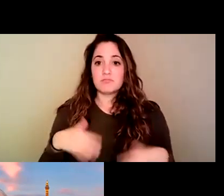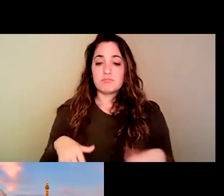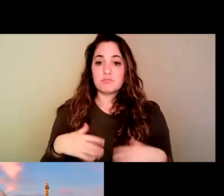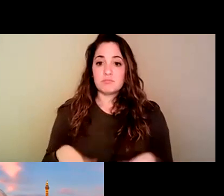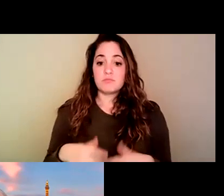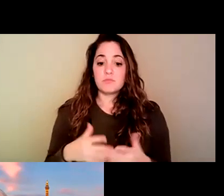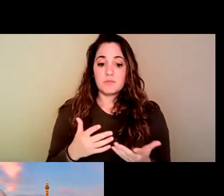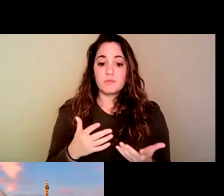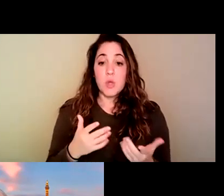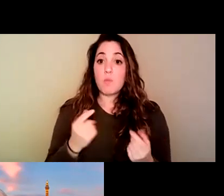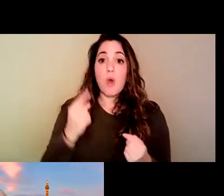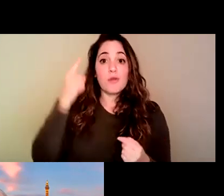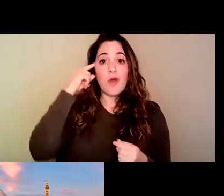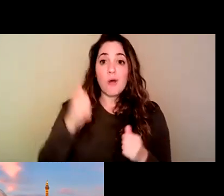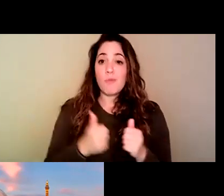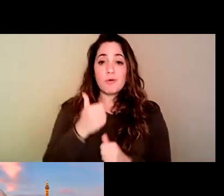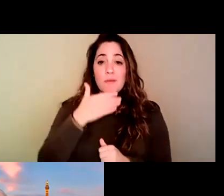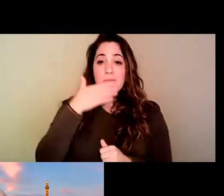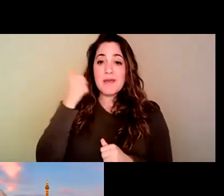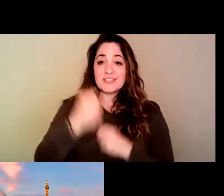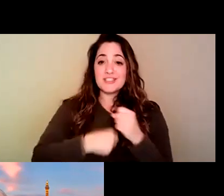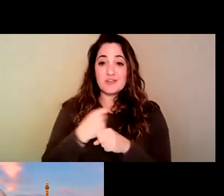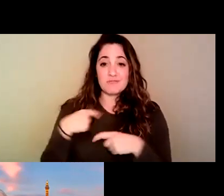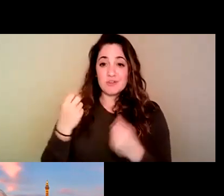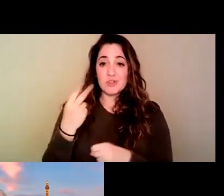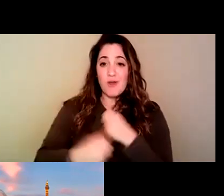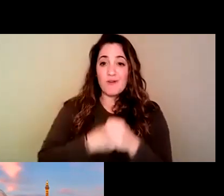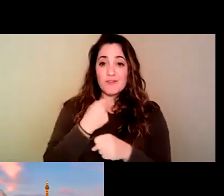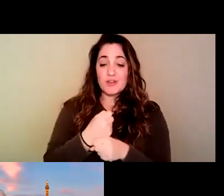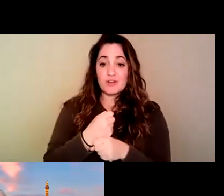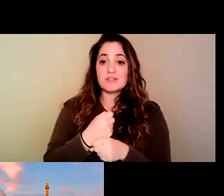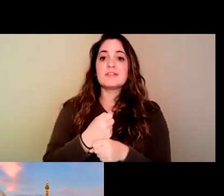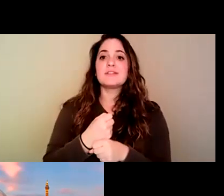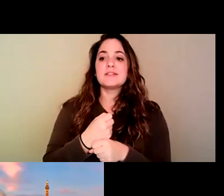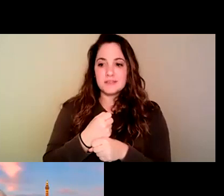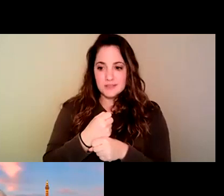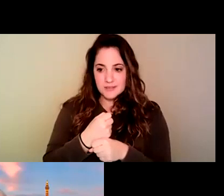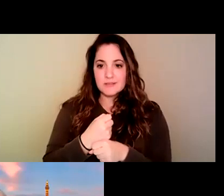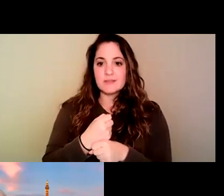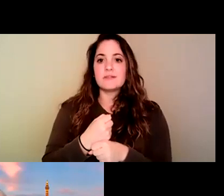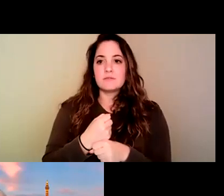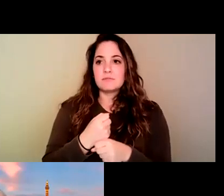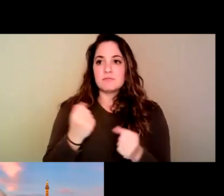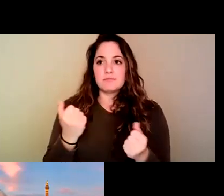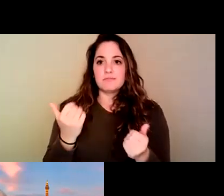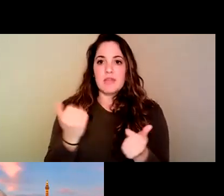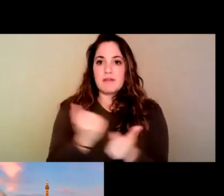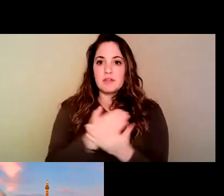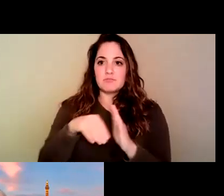was shaping up to be the most stellar year in our 12-year history, and everything just dropped off the cliff.